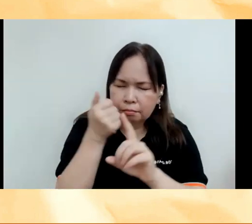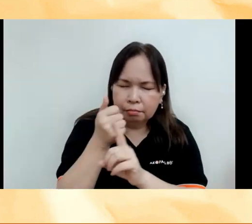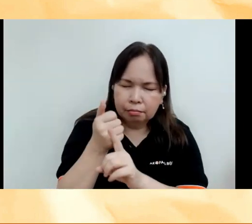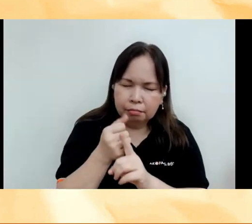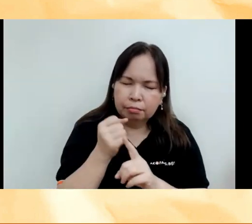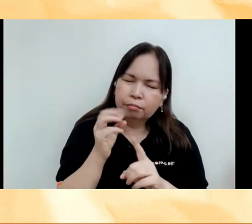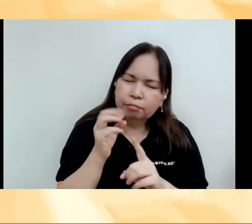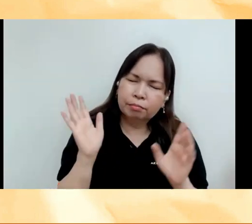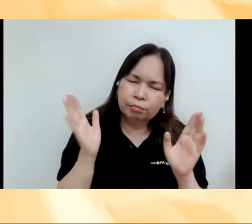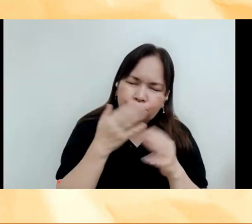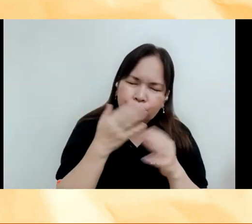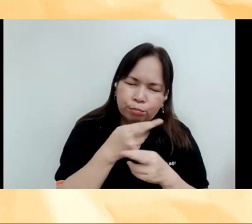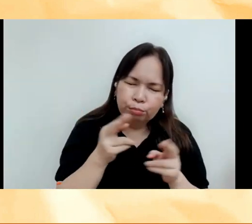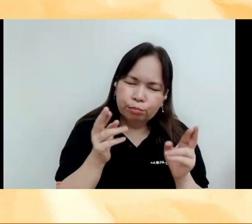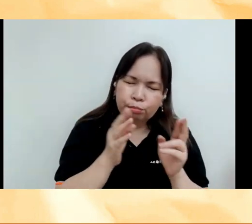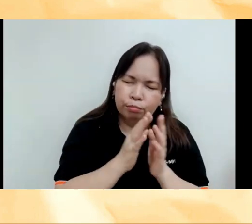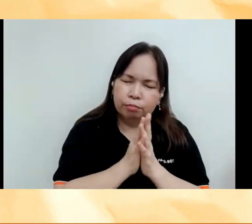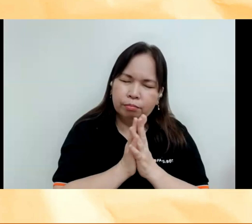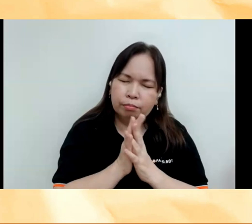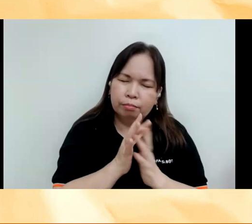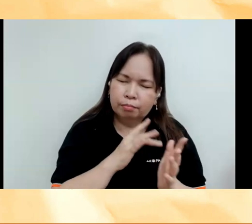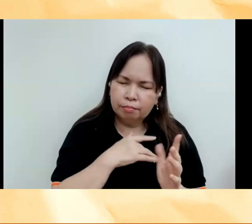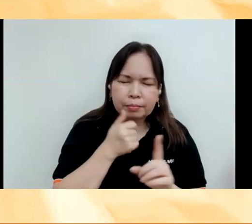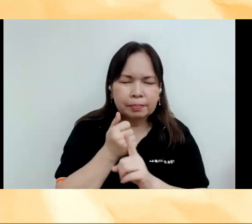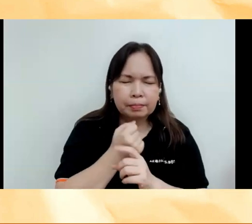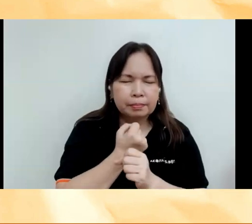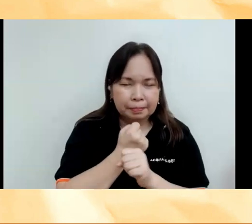room that makes you feel safe.